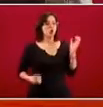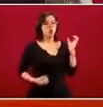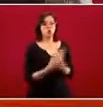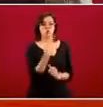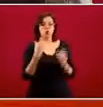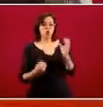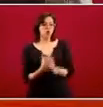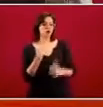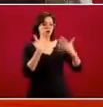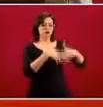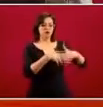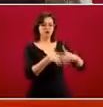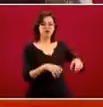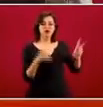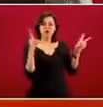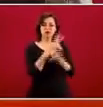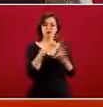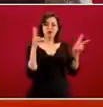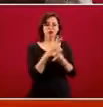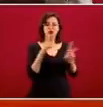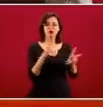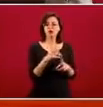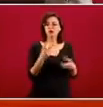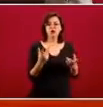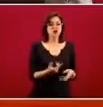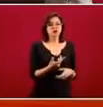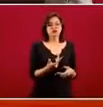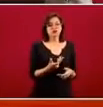how possible it is for